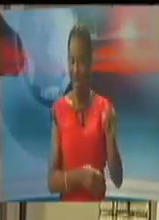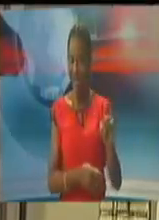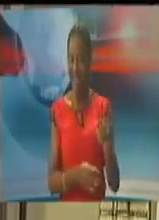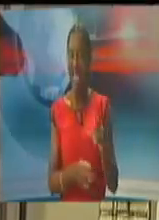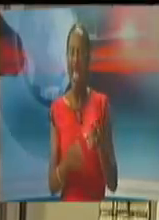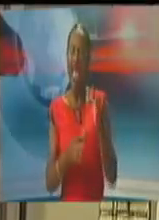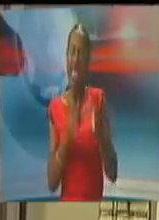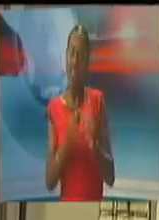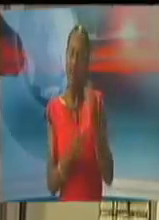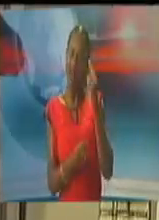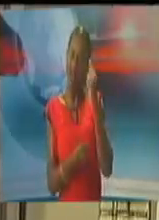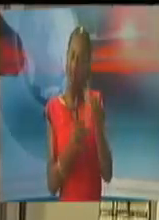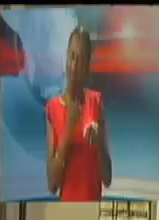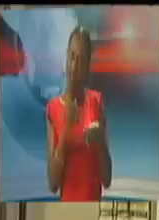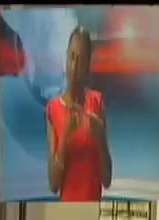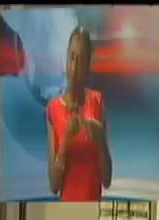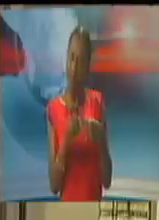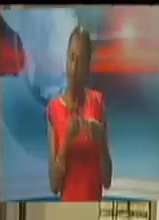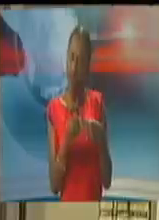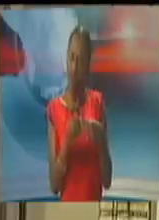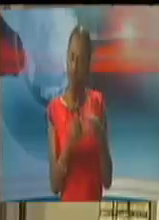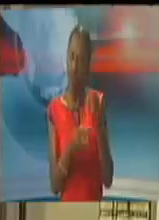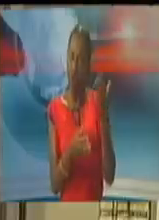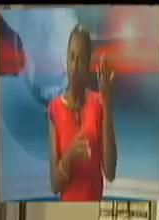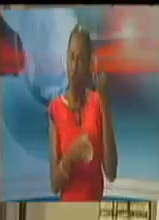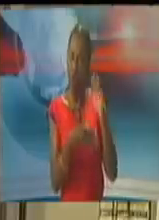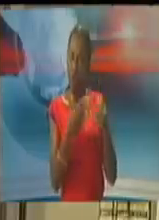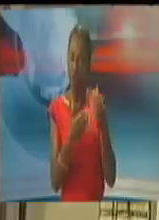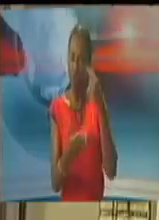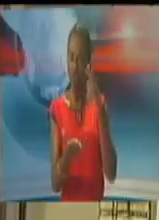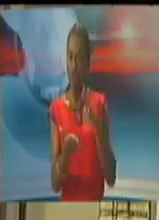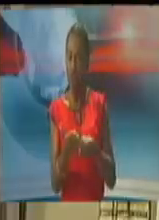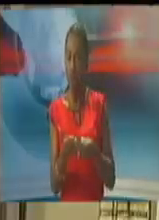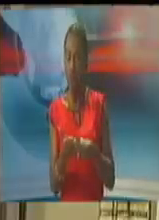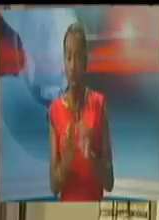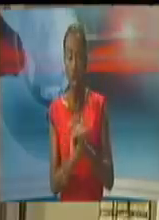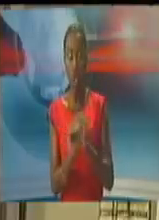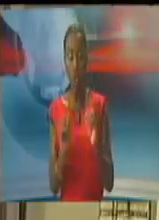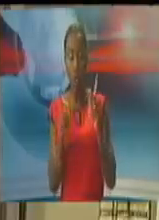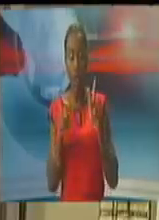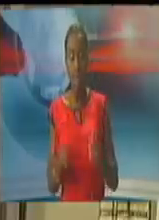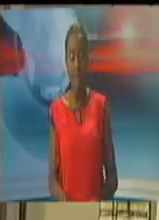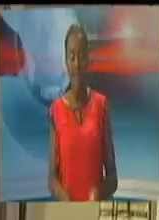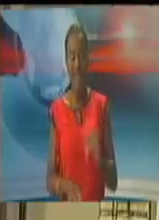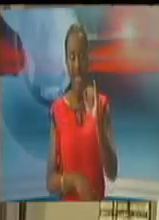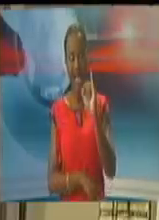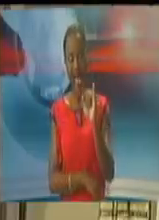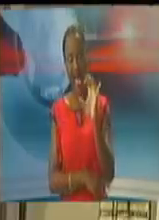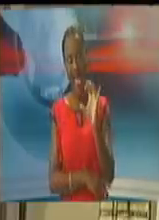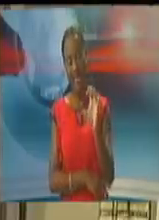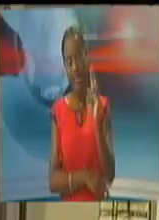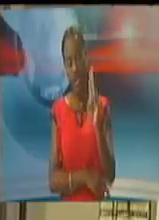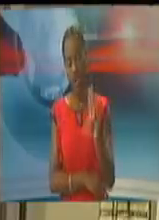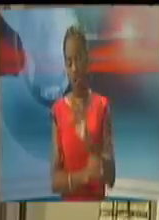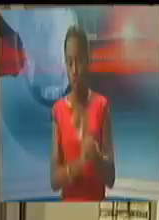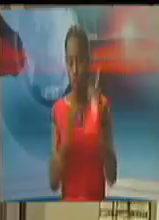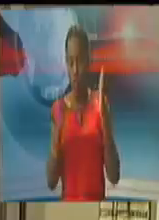morning, all the patients right now, we have no one in ICU, no one in HDU.